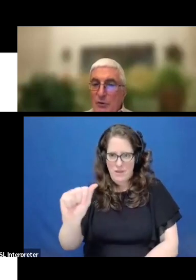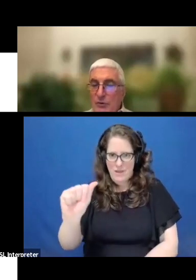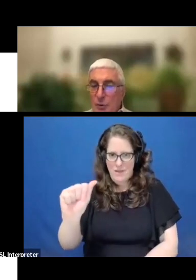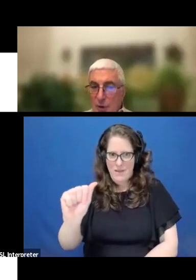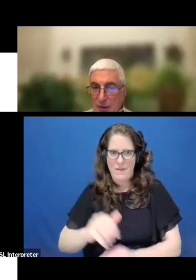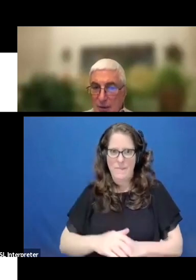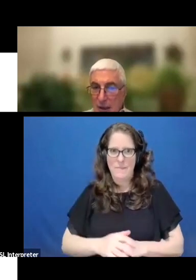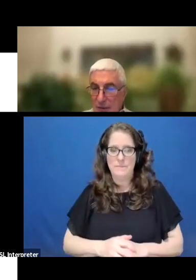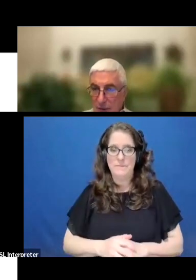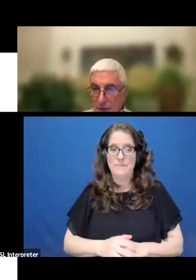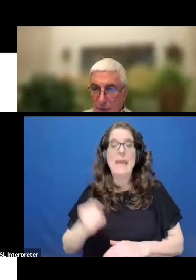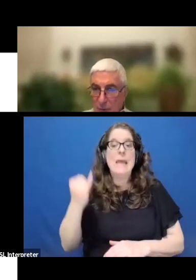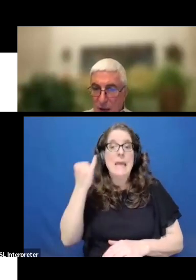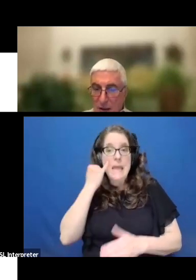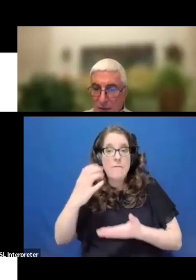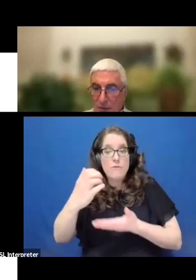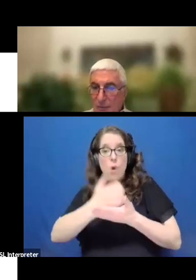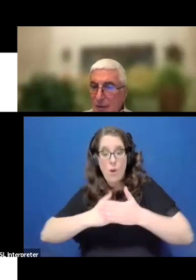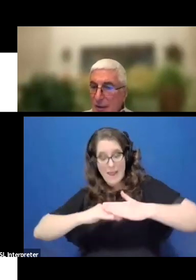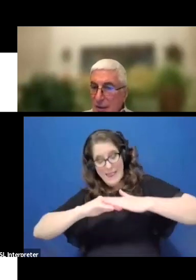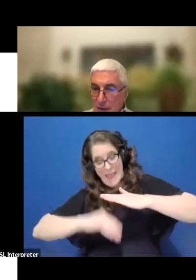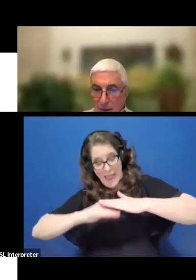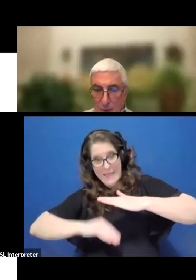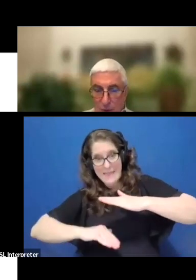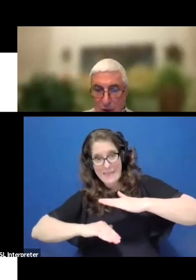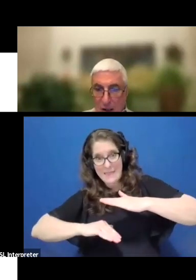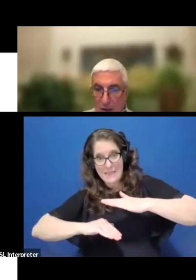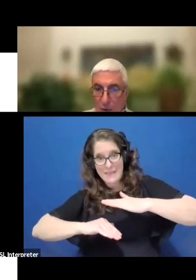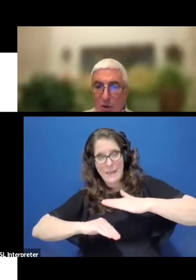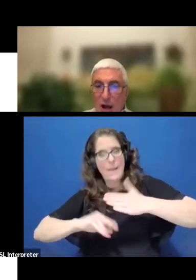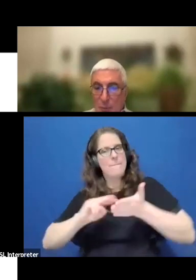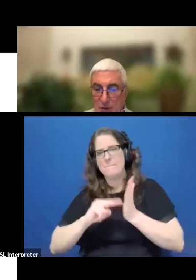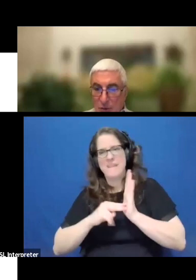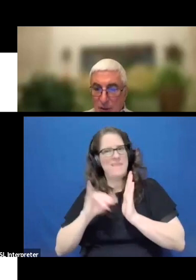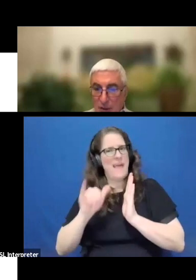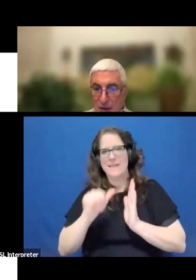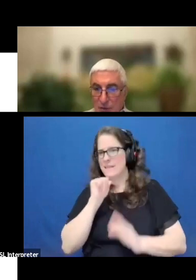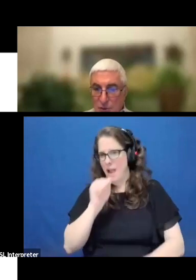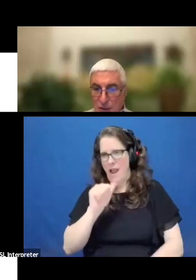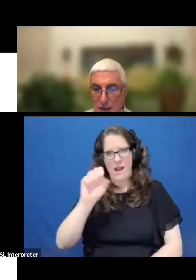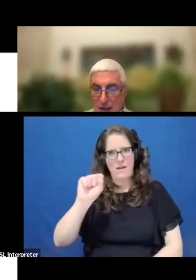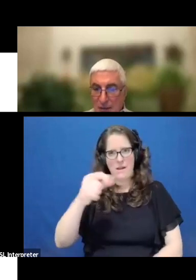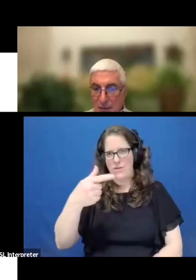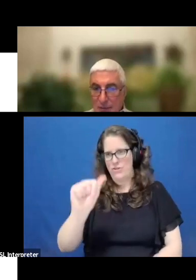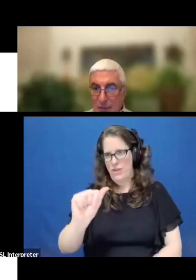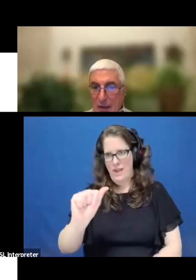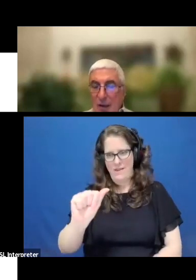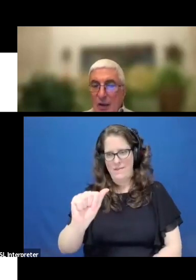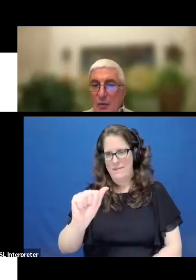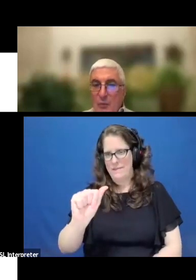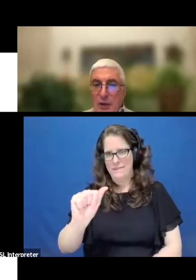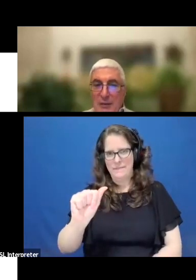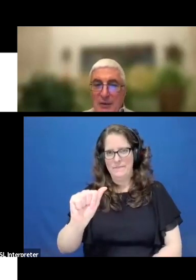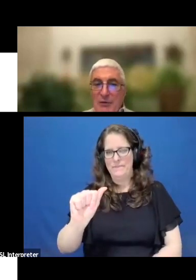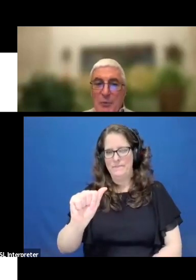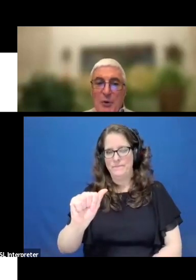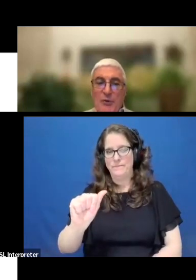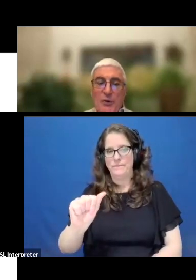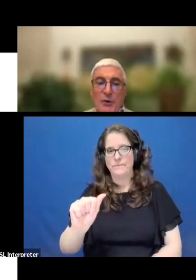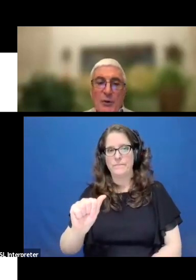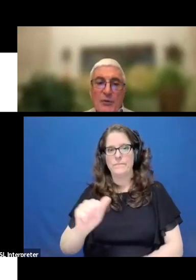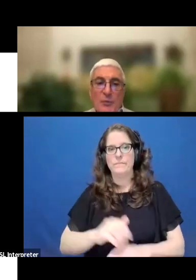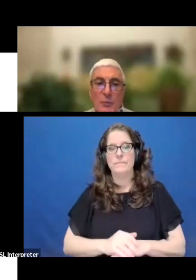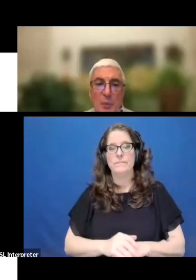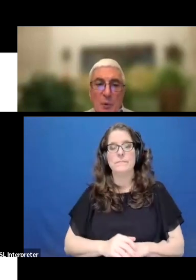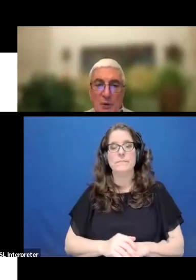If a person's earning less than those amounts, they would not be doing SGA. But if a